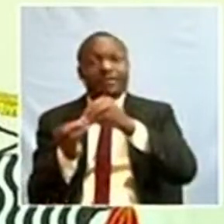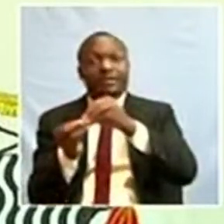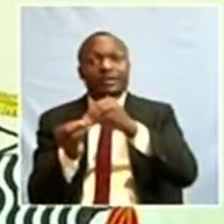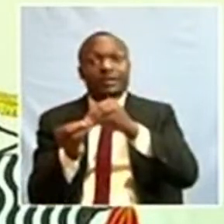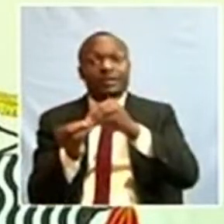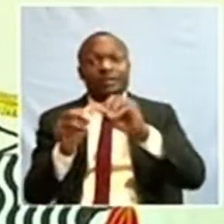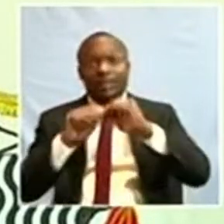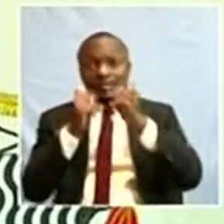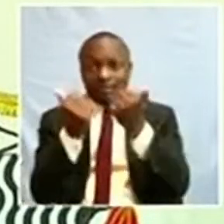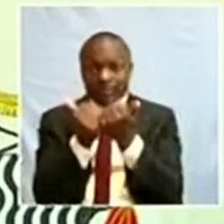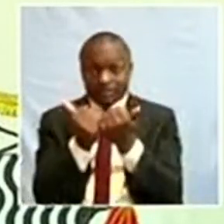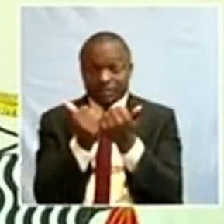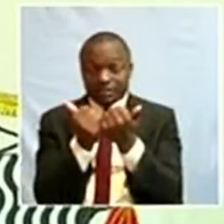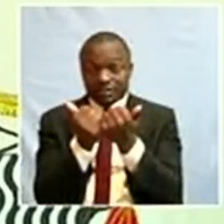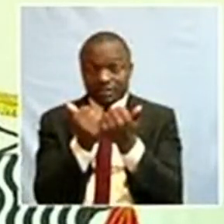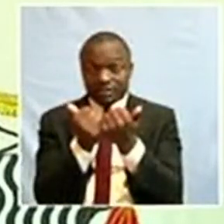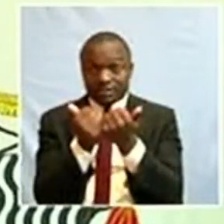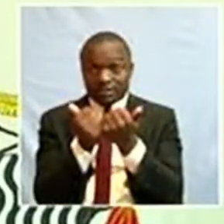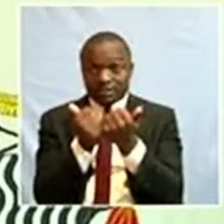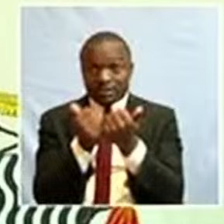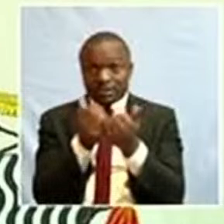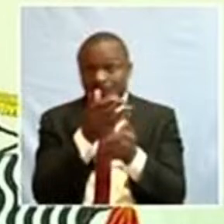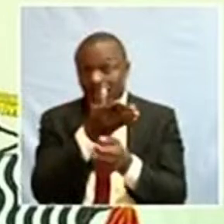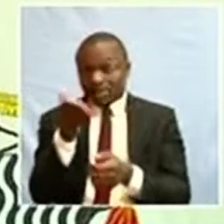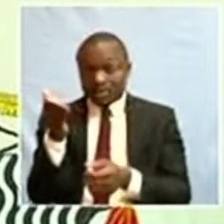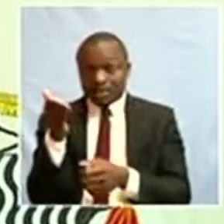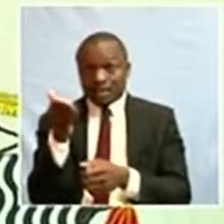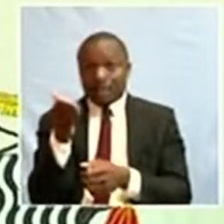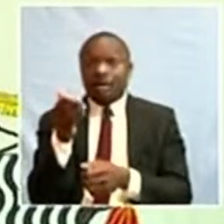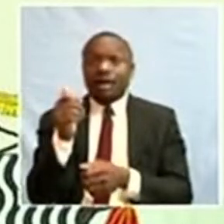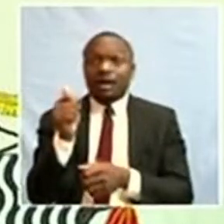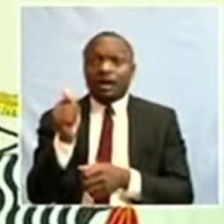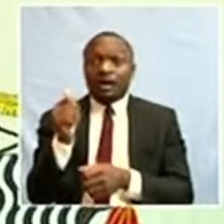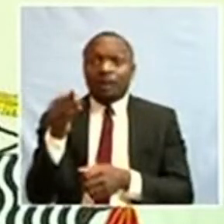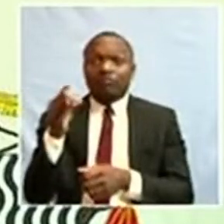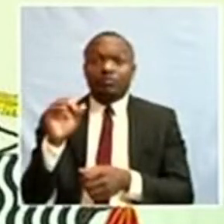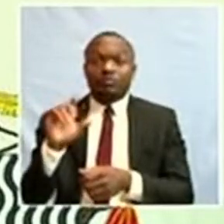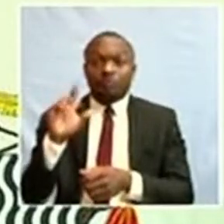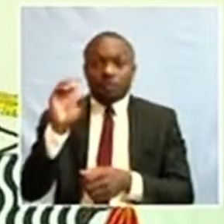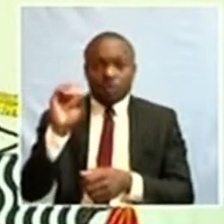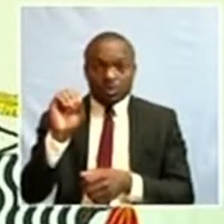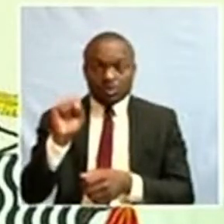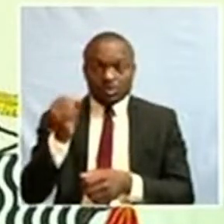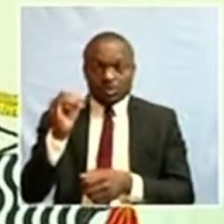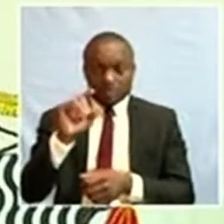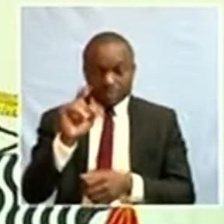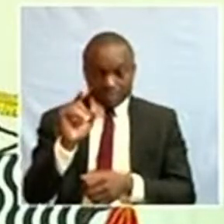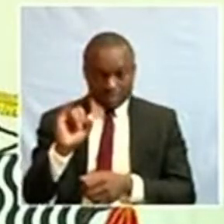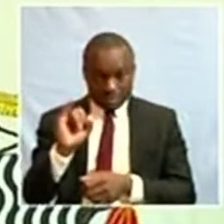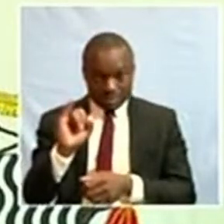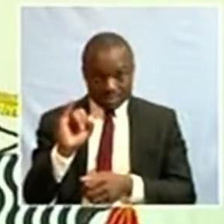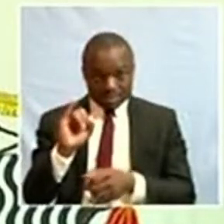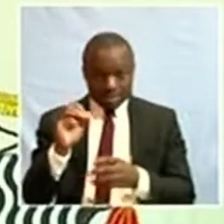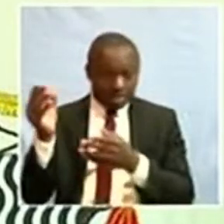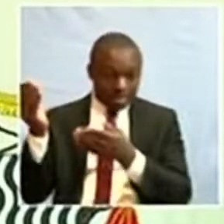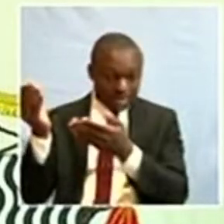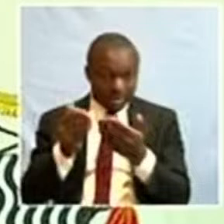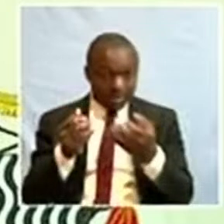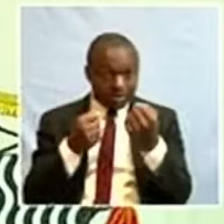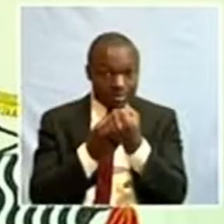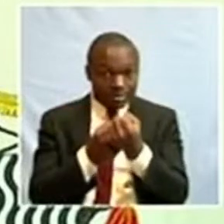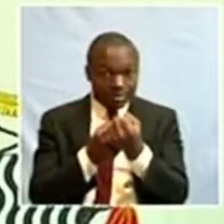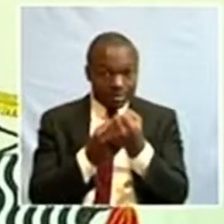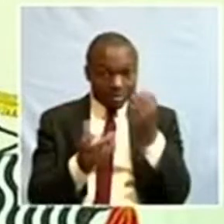mentioned, AfroSci and Intosci, who also come and help us providing support in